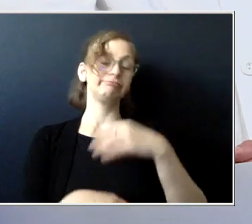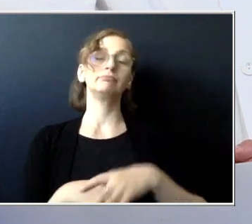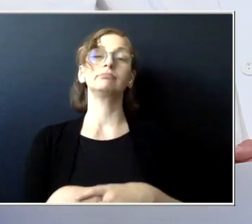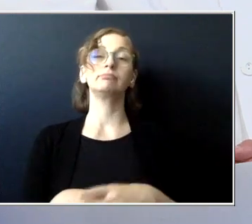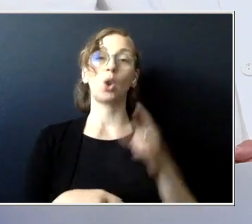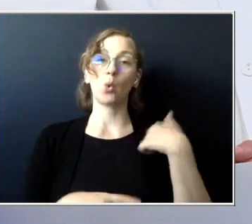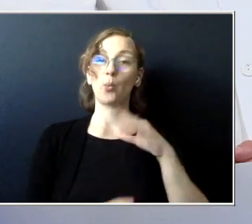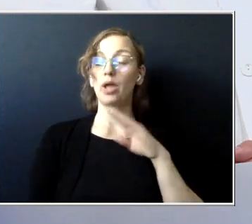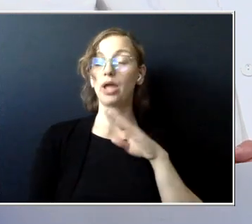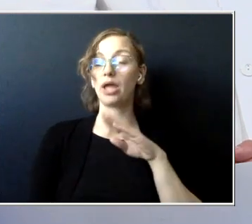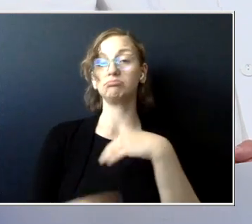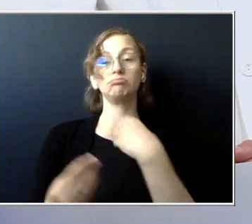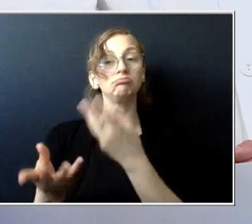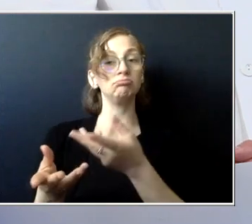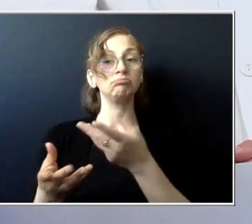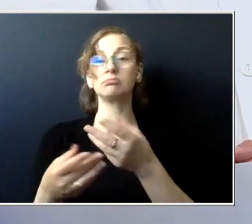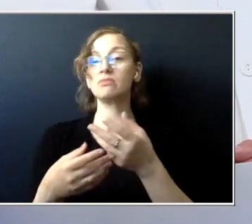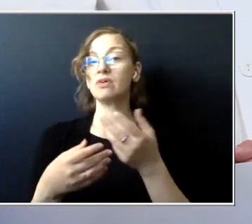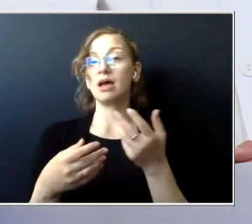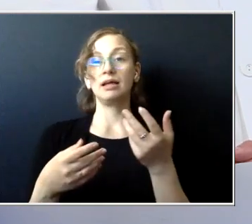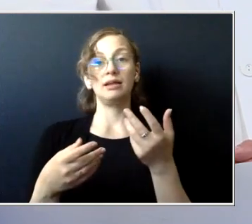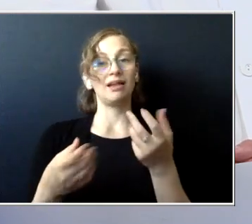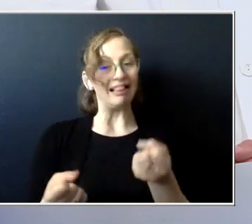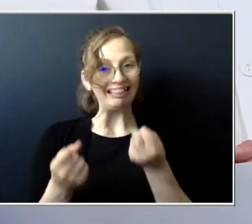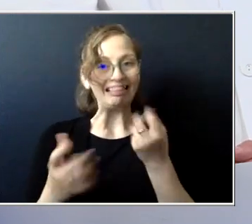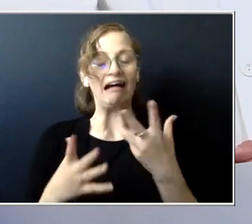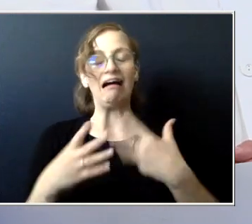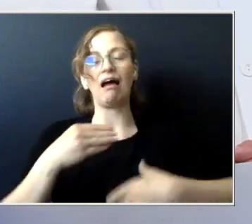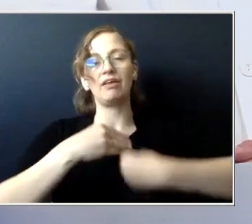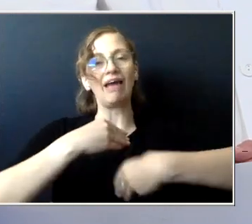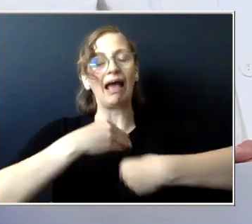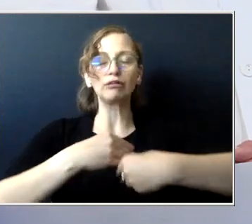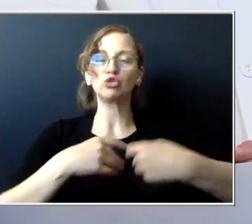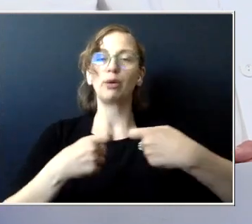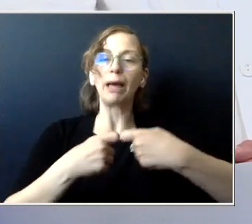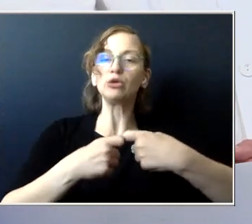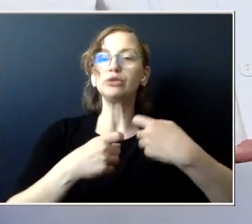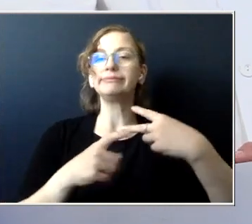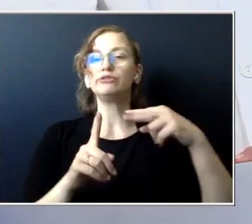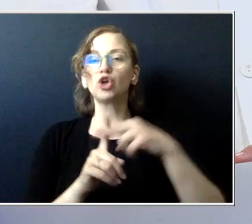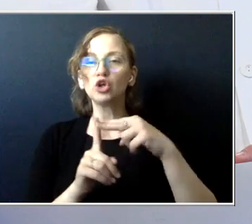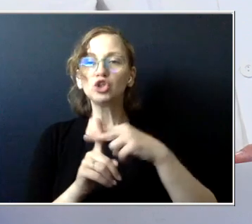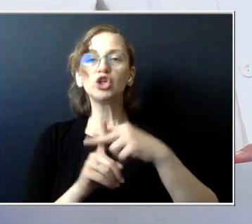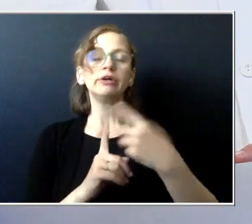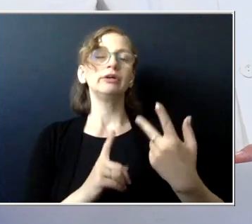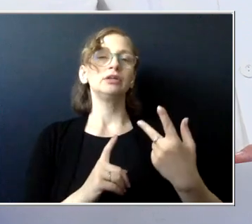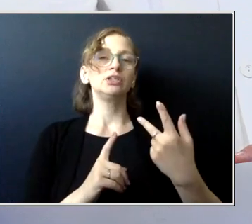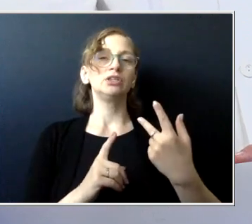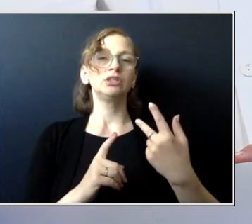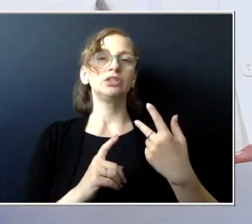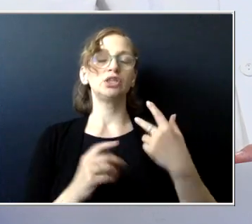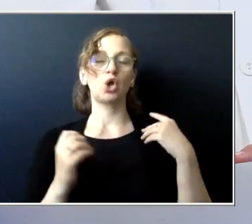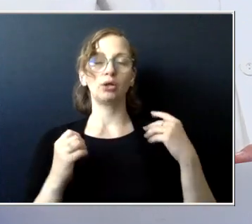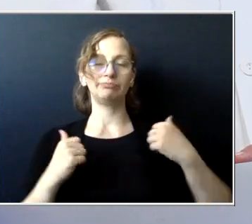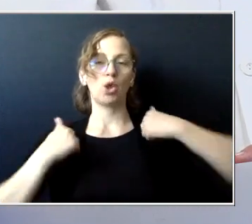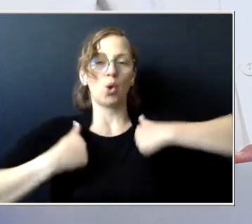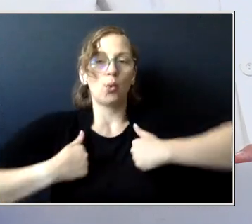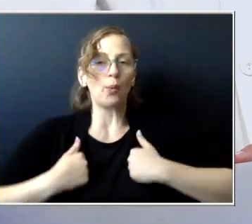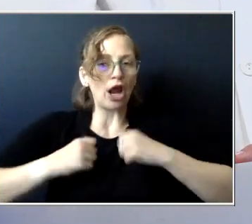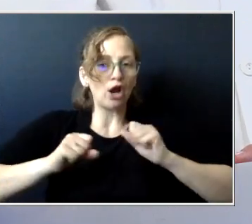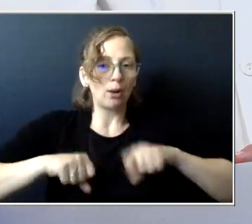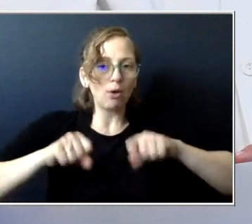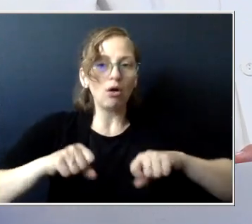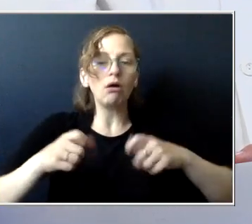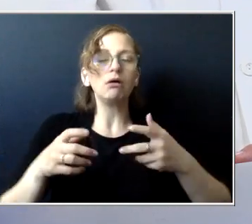patients with a lot of extra batteries, chargers, wearables. They can always buy their own too. This is